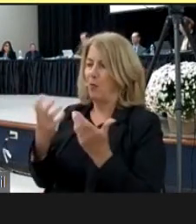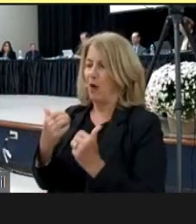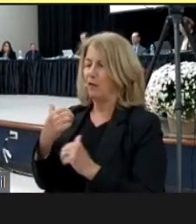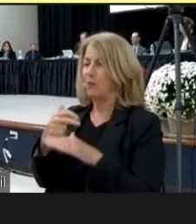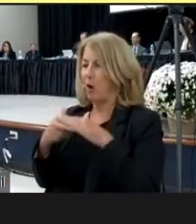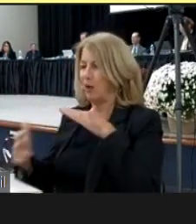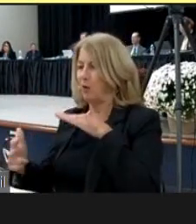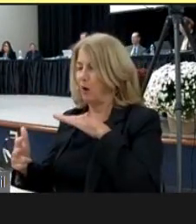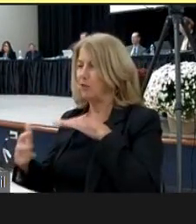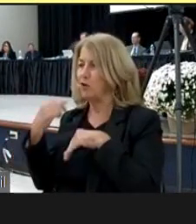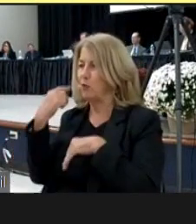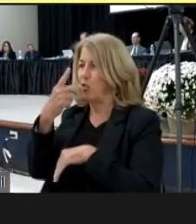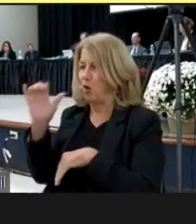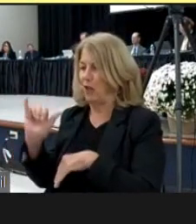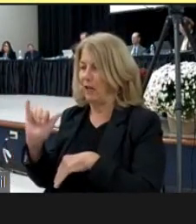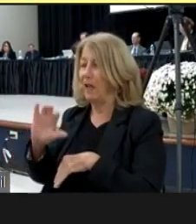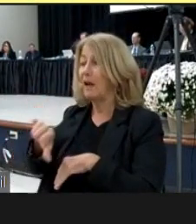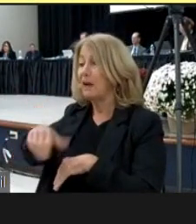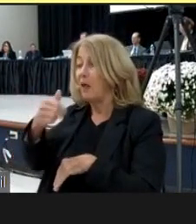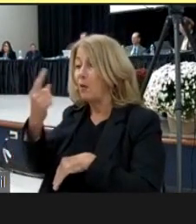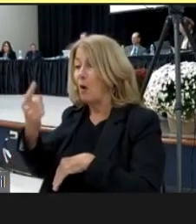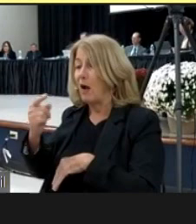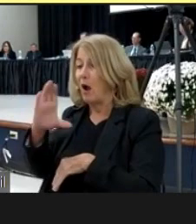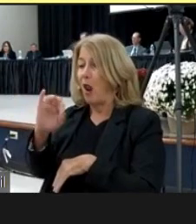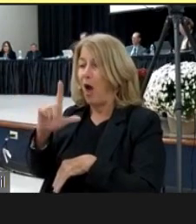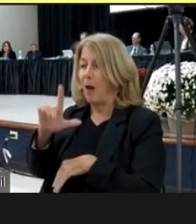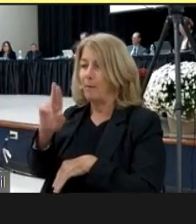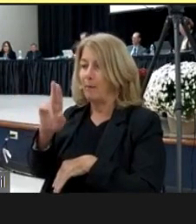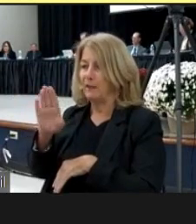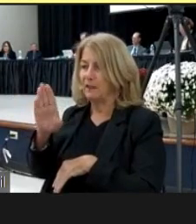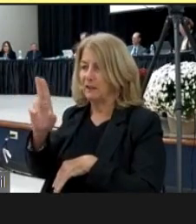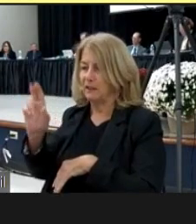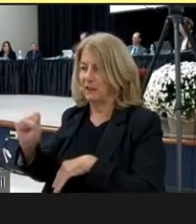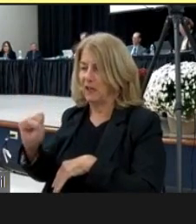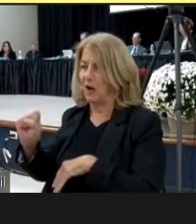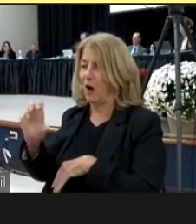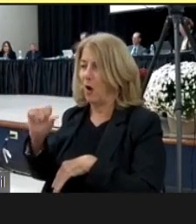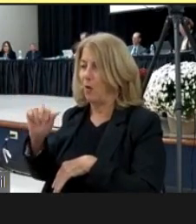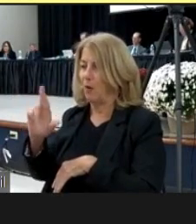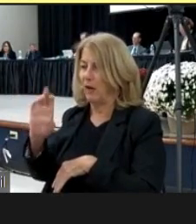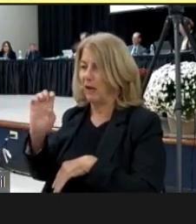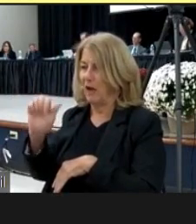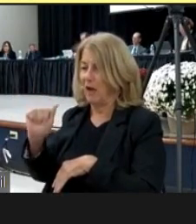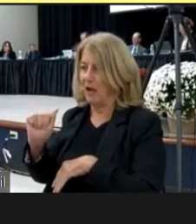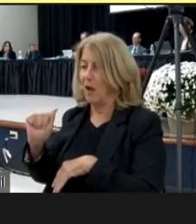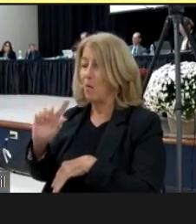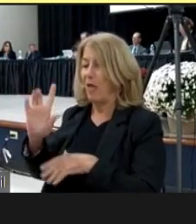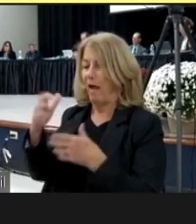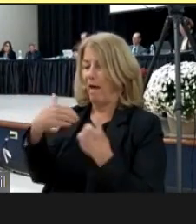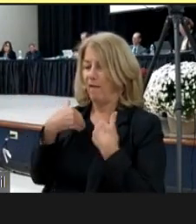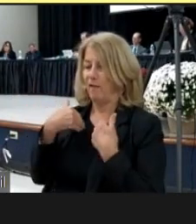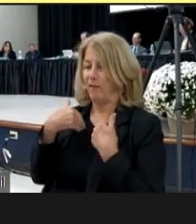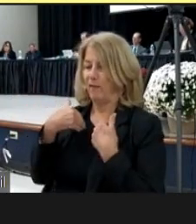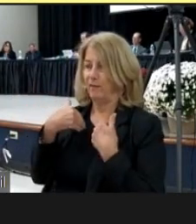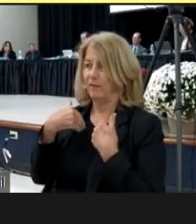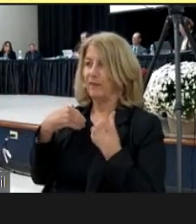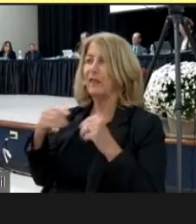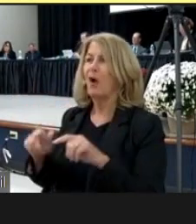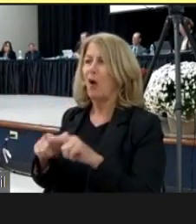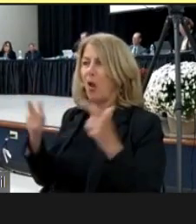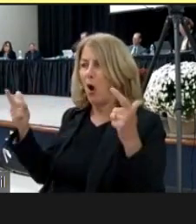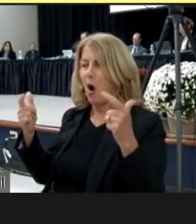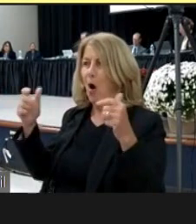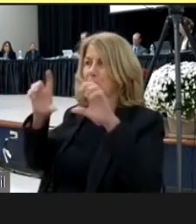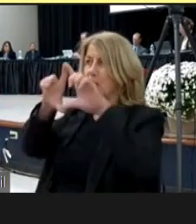This is another one that's out in Columbus, actually, around an arena, and you can see where they have large billboards that